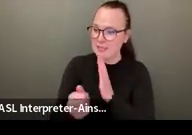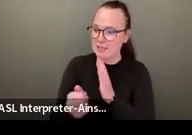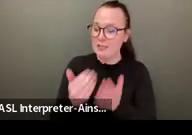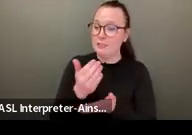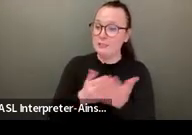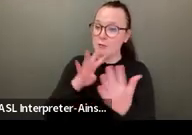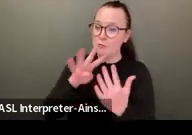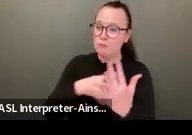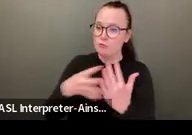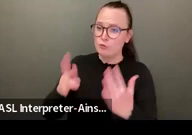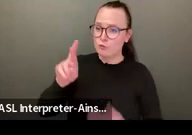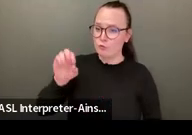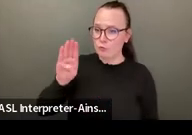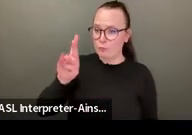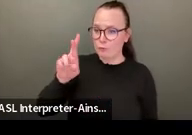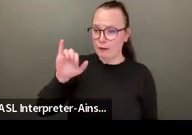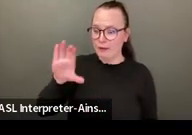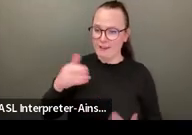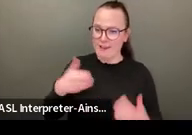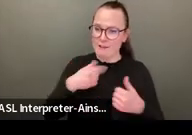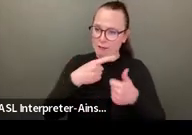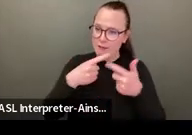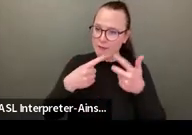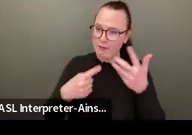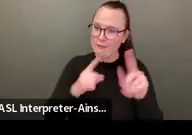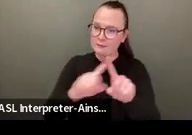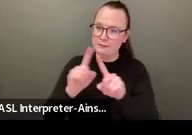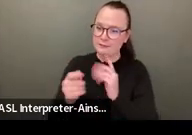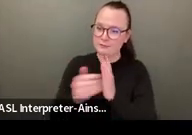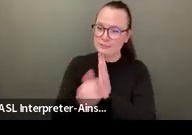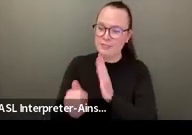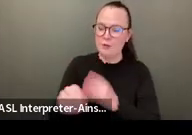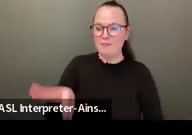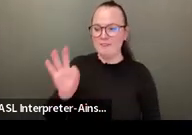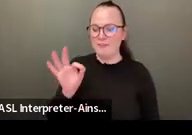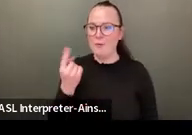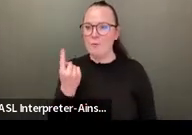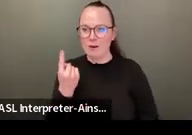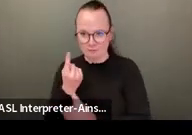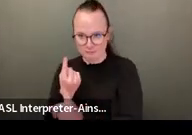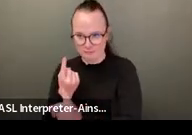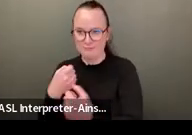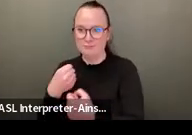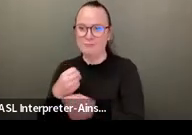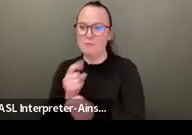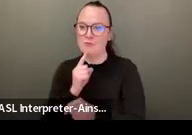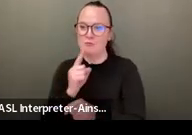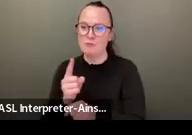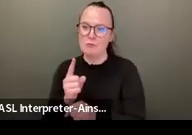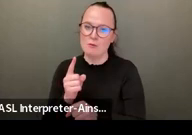kind of subjective. So think about your rubrics and make sure it fits with